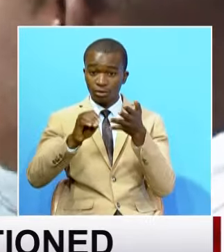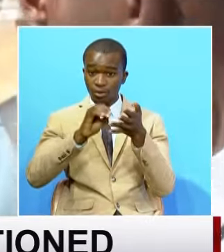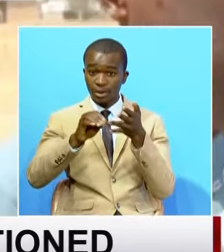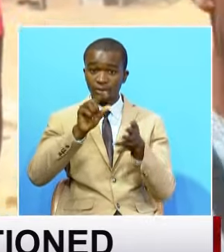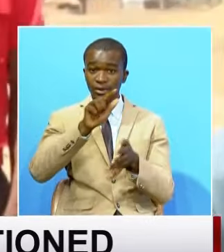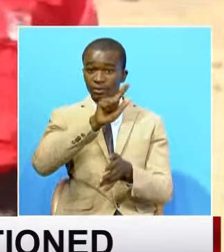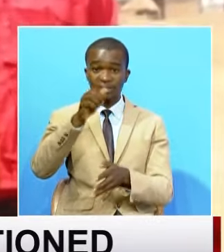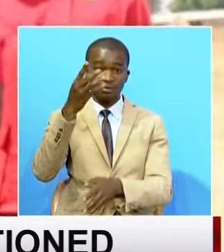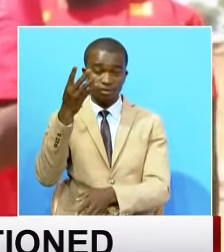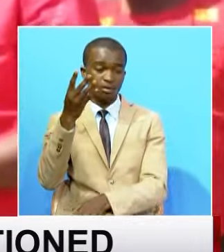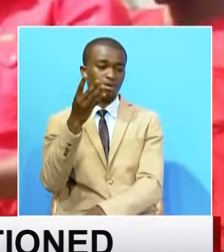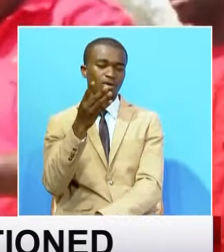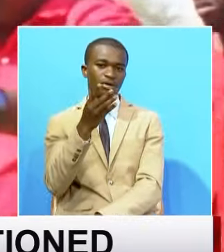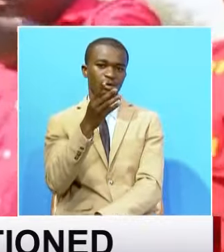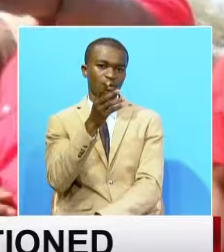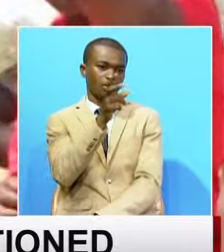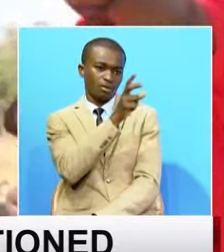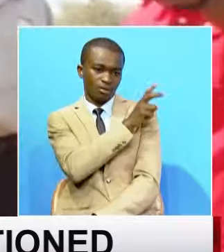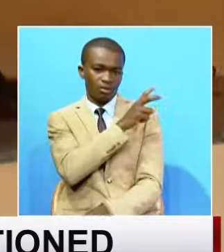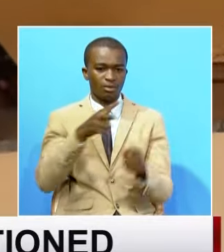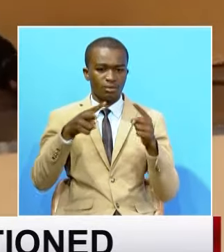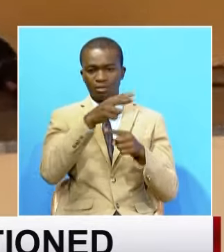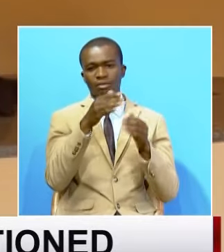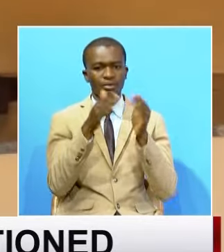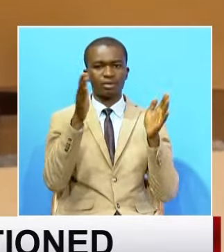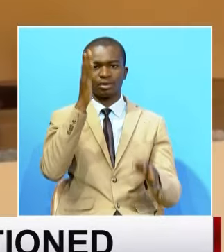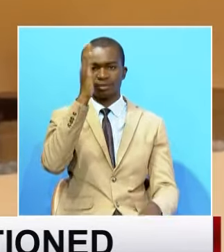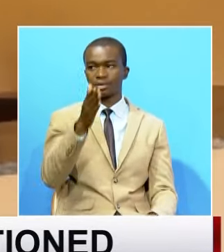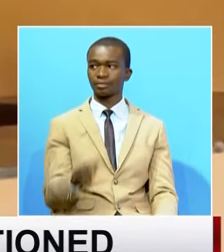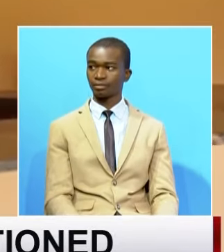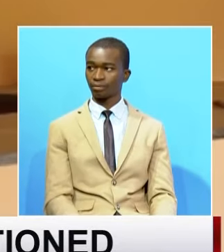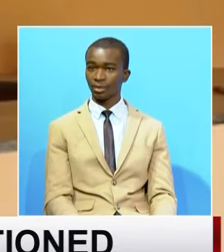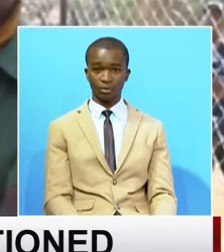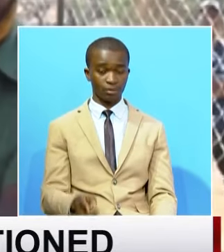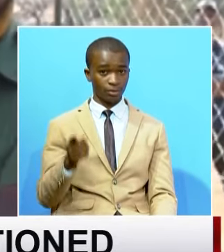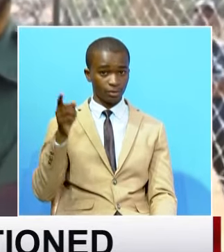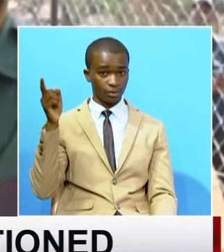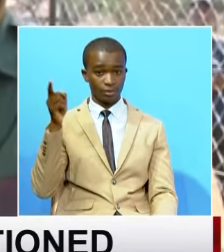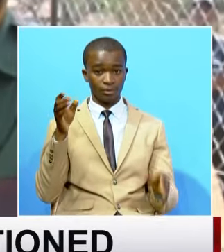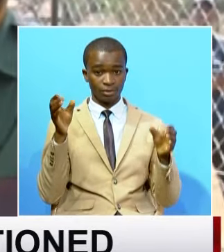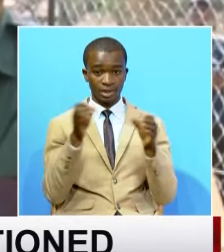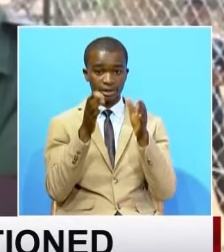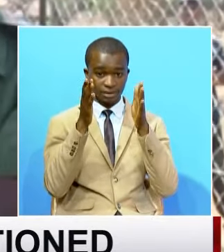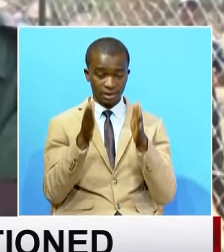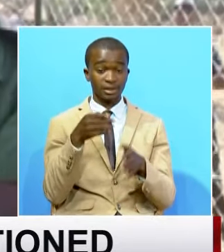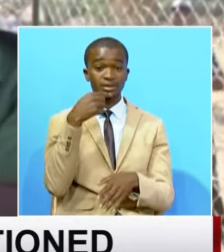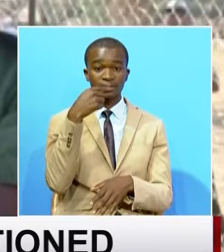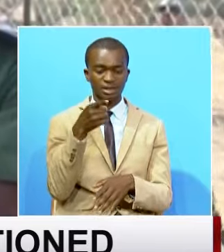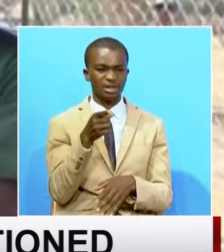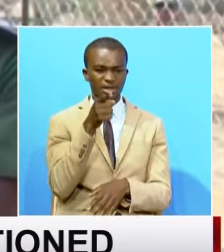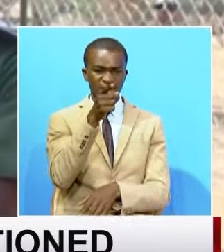2024. Ufenuka Ward Councillor Lewis Lugubi has highlighted the critical need for this police post. We've been having a lot of